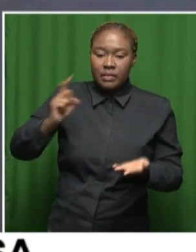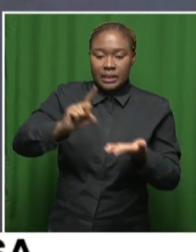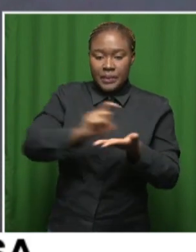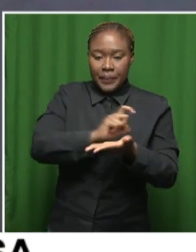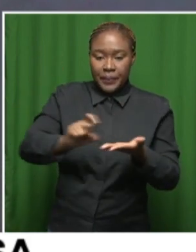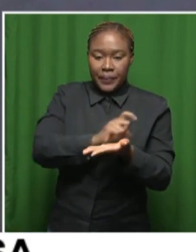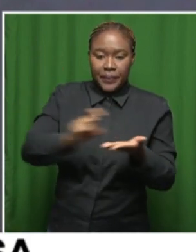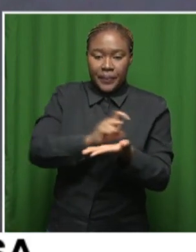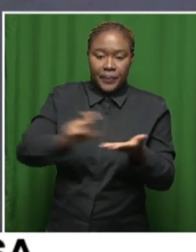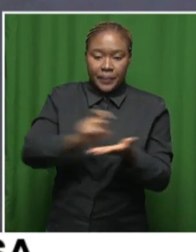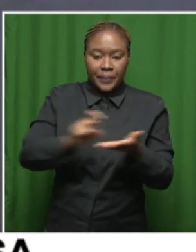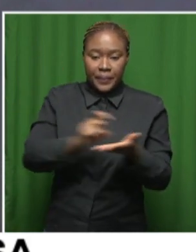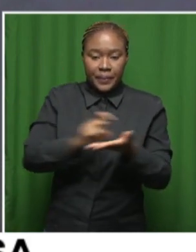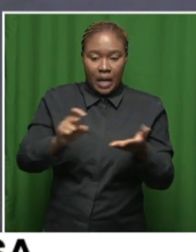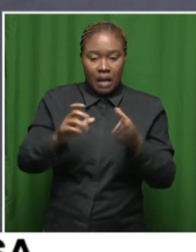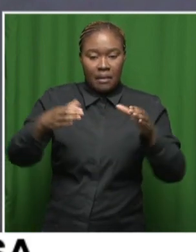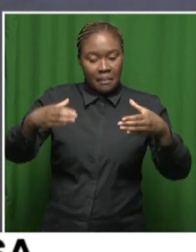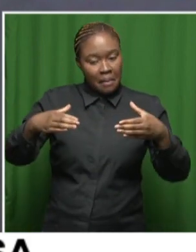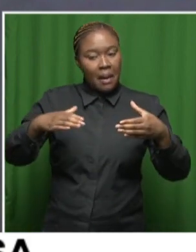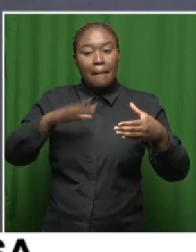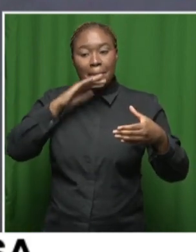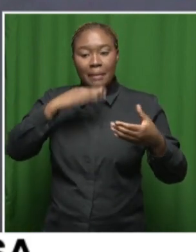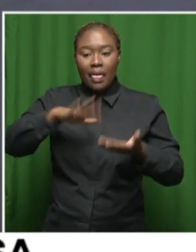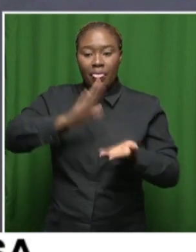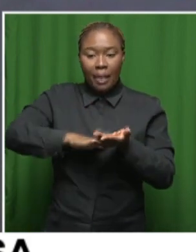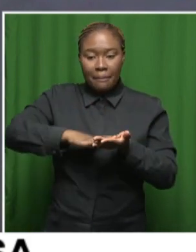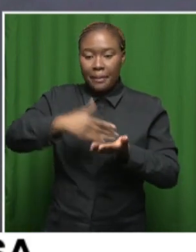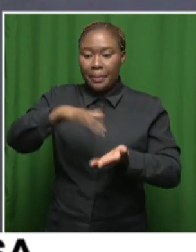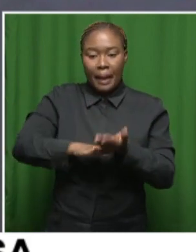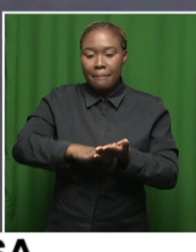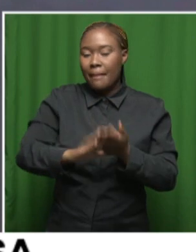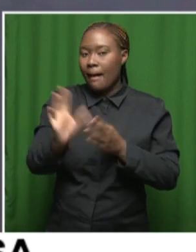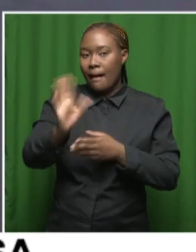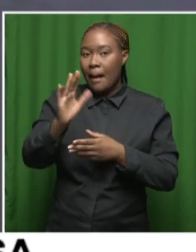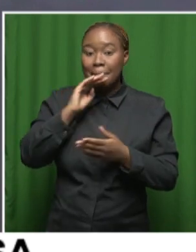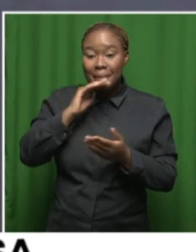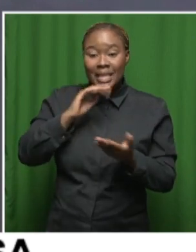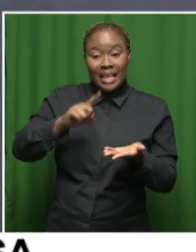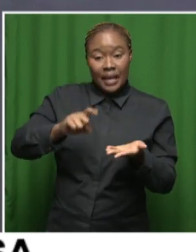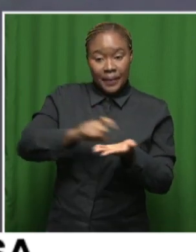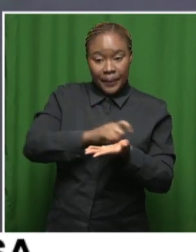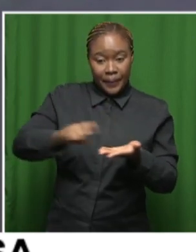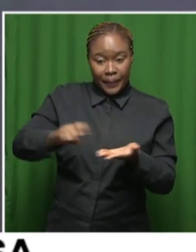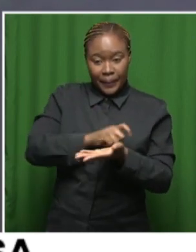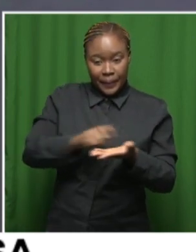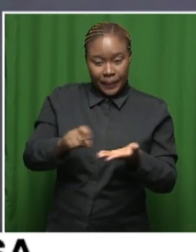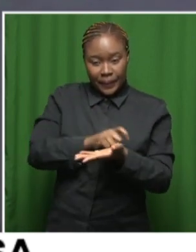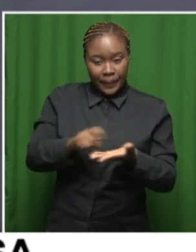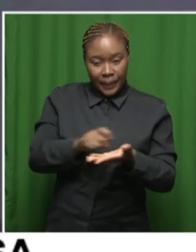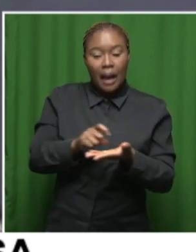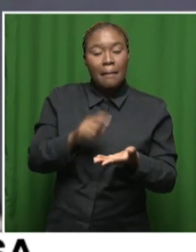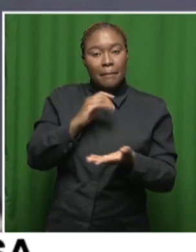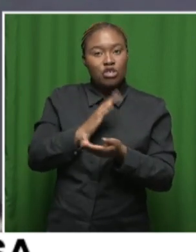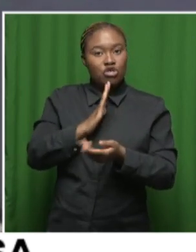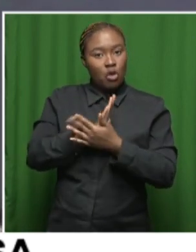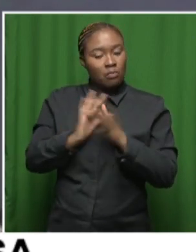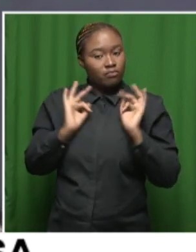stores for a reasonable price, and that you can just spray some oil onto your ingredients just to keep them lovely and